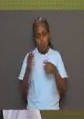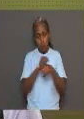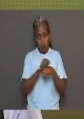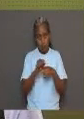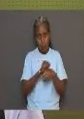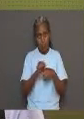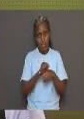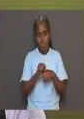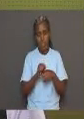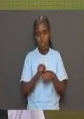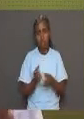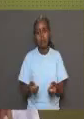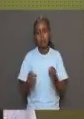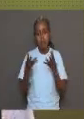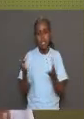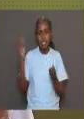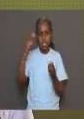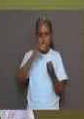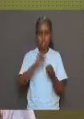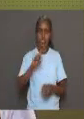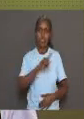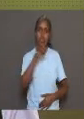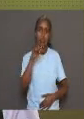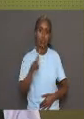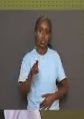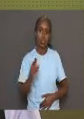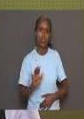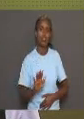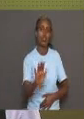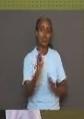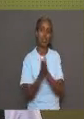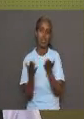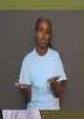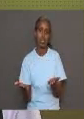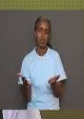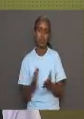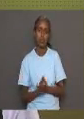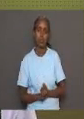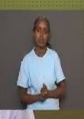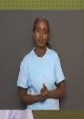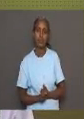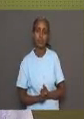more practice, there are many additional questions in your textbook.